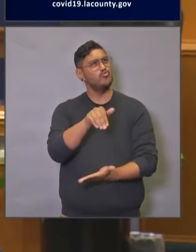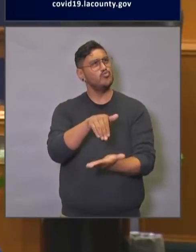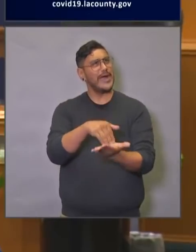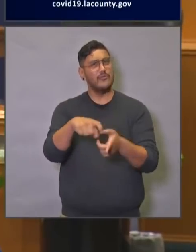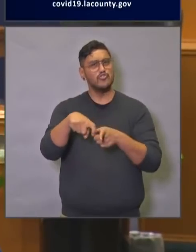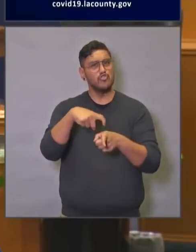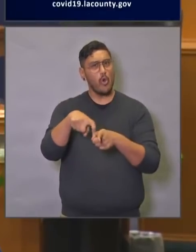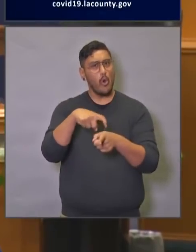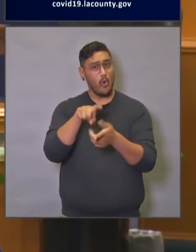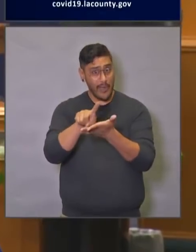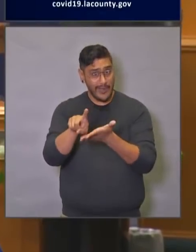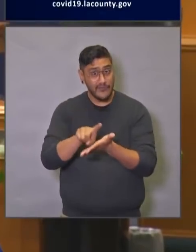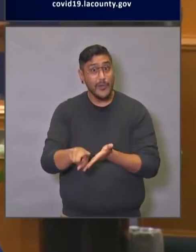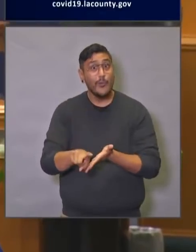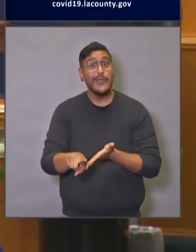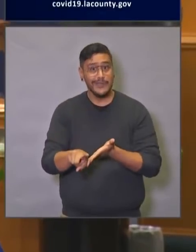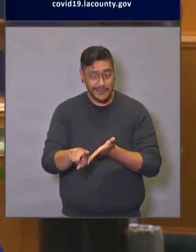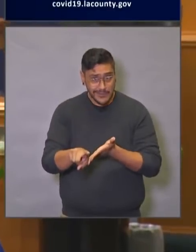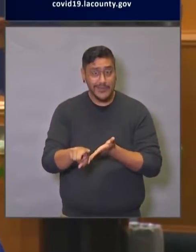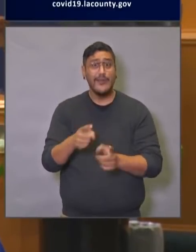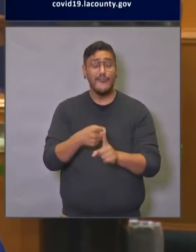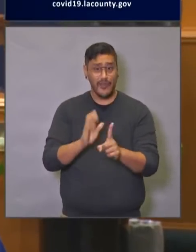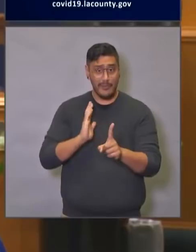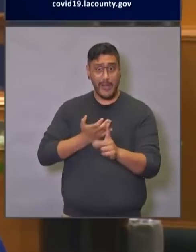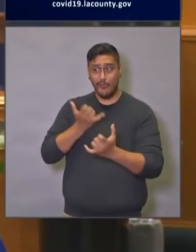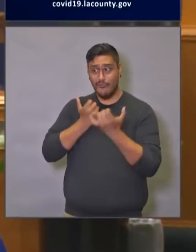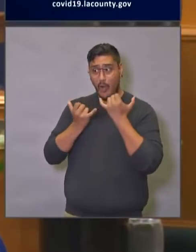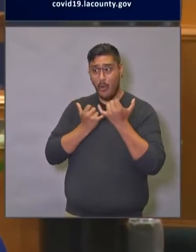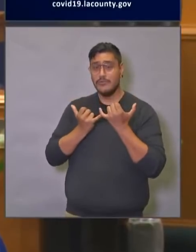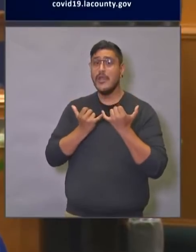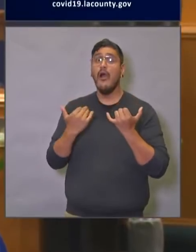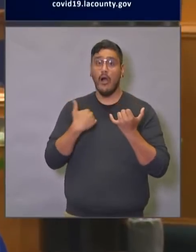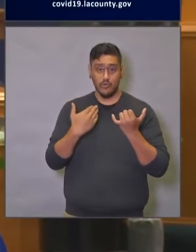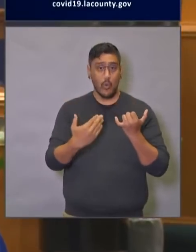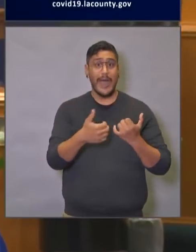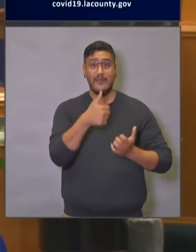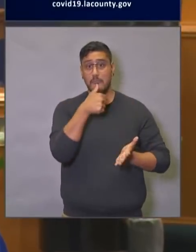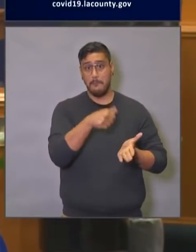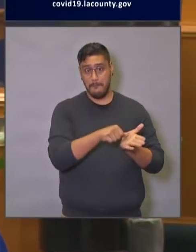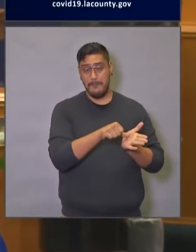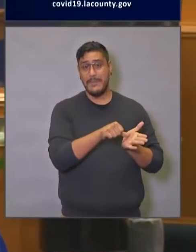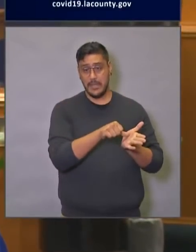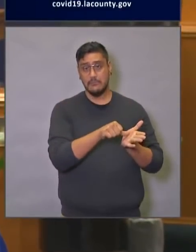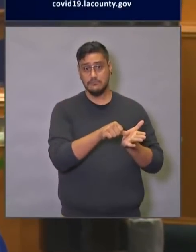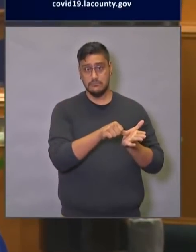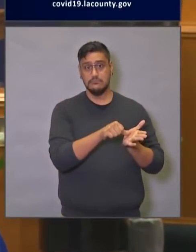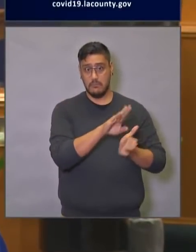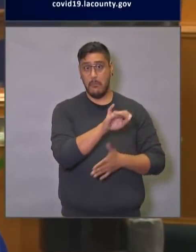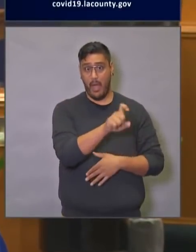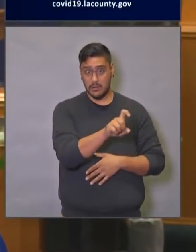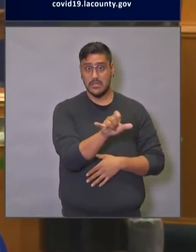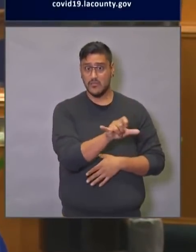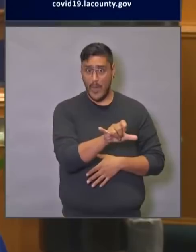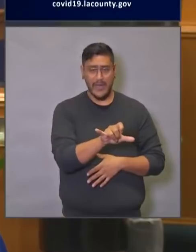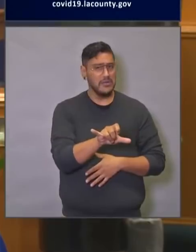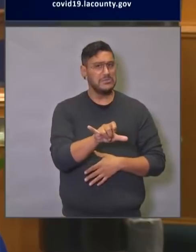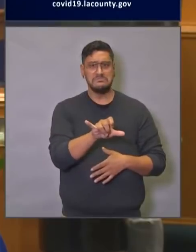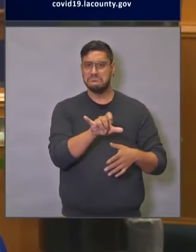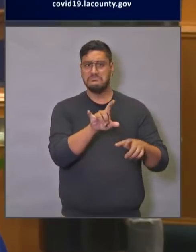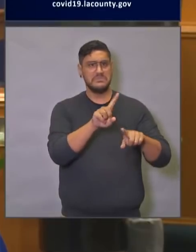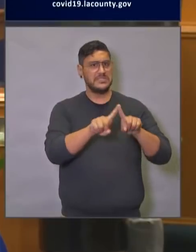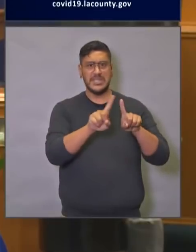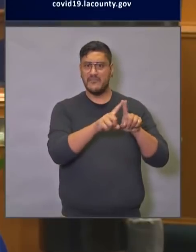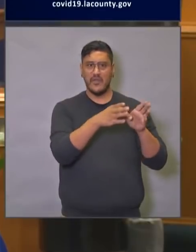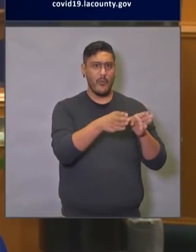week between our call lines, and we have mailboxes set up as well. I mean, there's lots of different ways to report. Anybody can